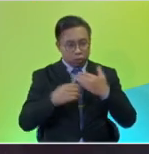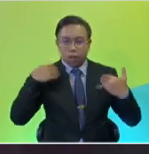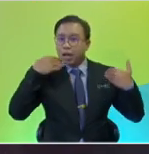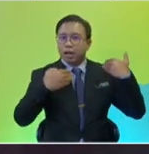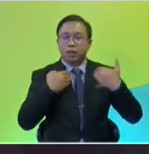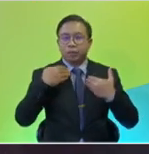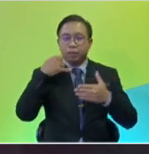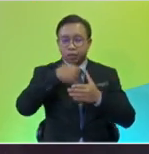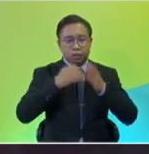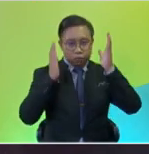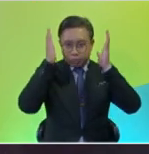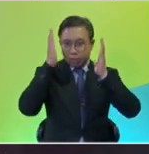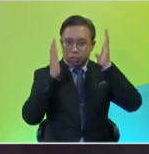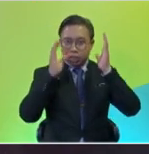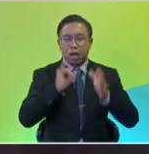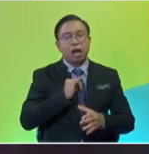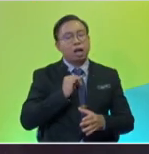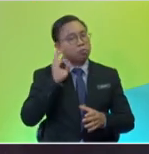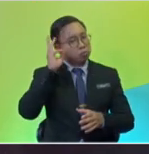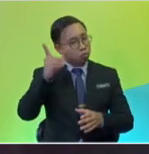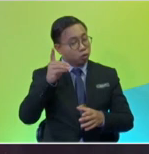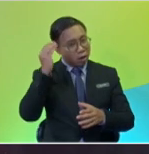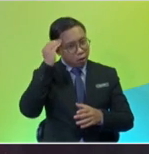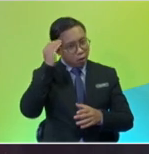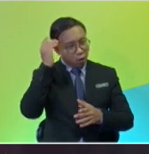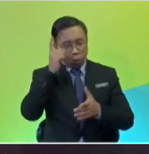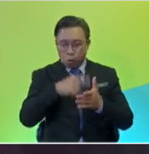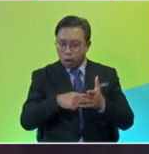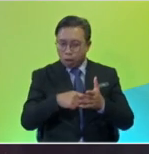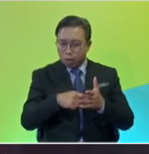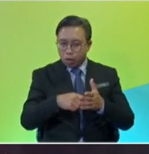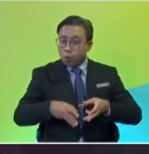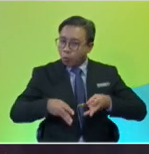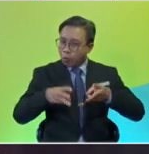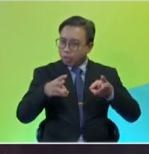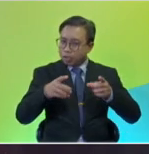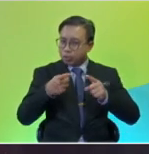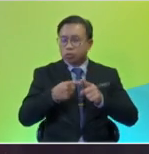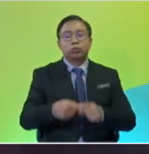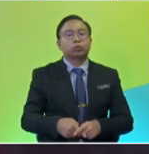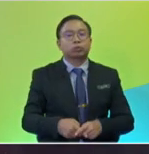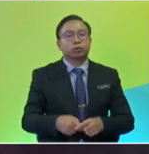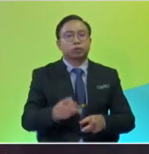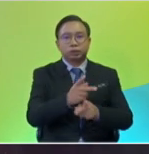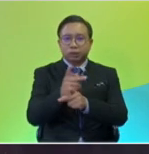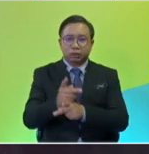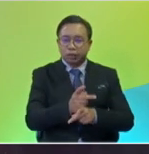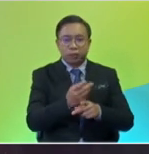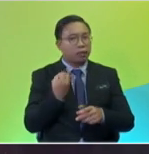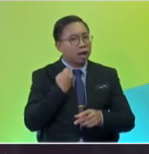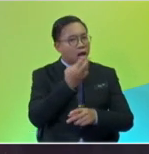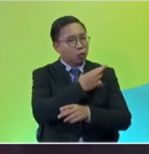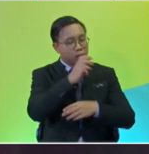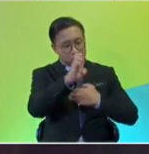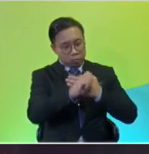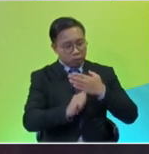I would like to know also, what are some of the ways to save our